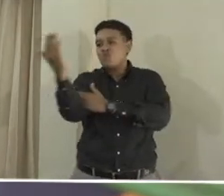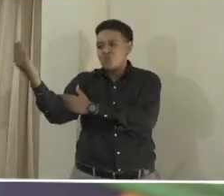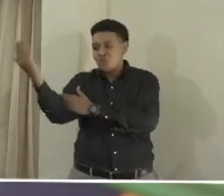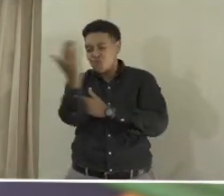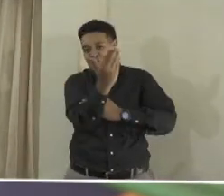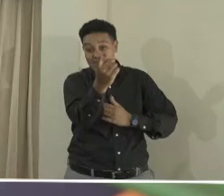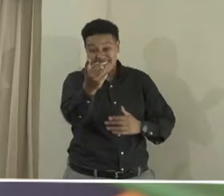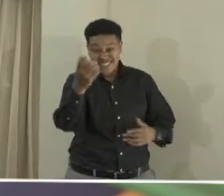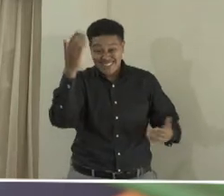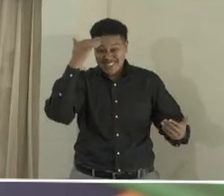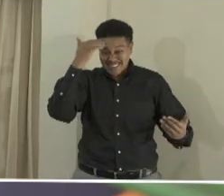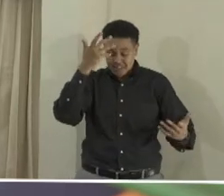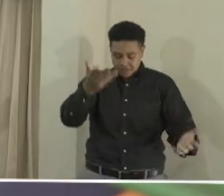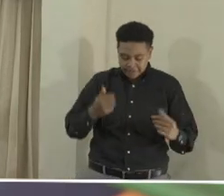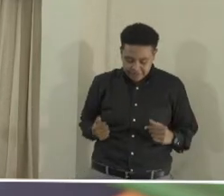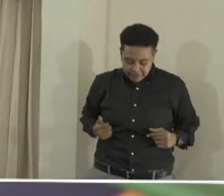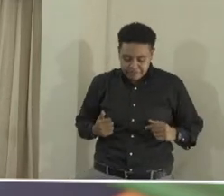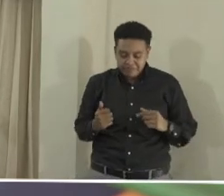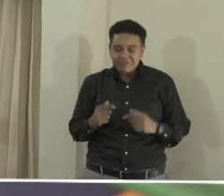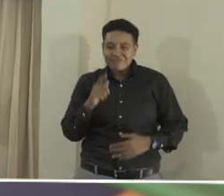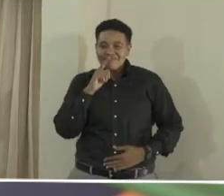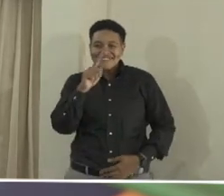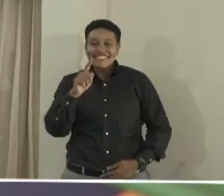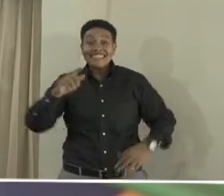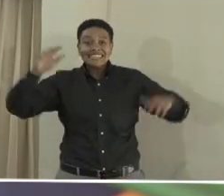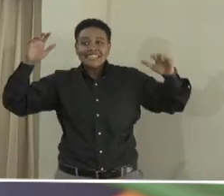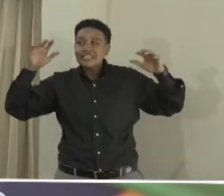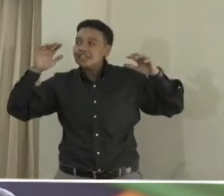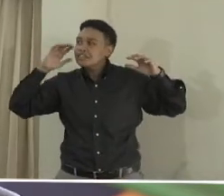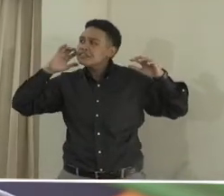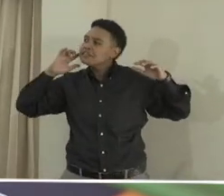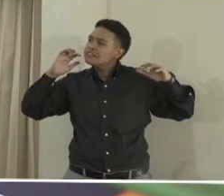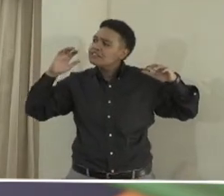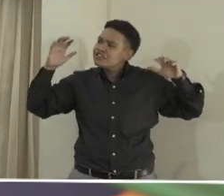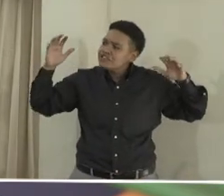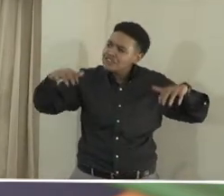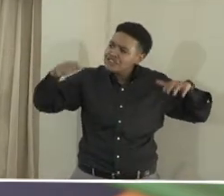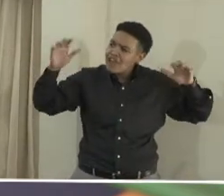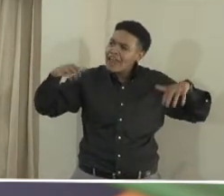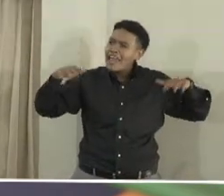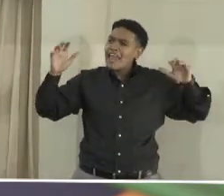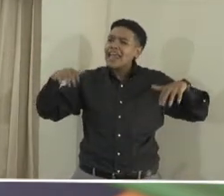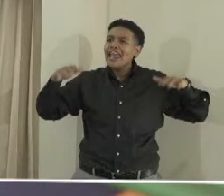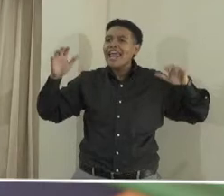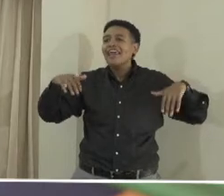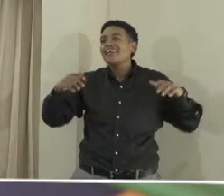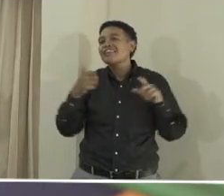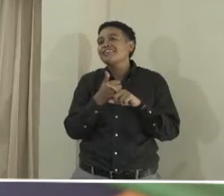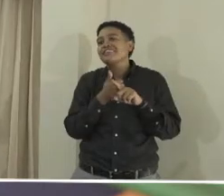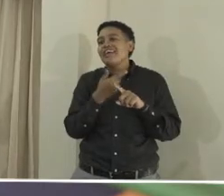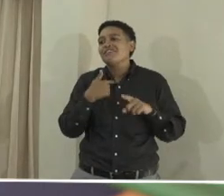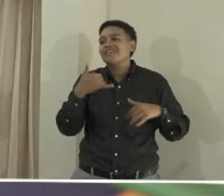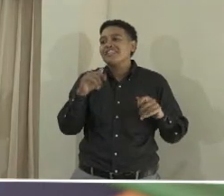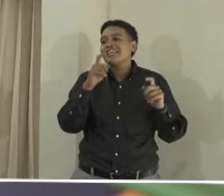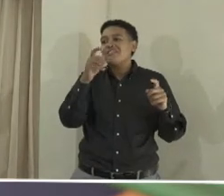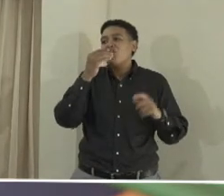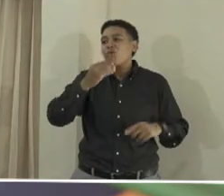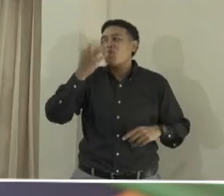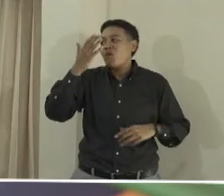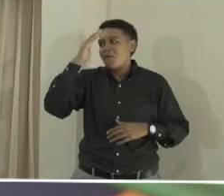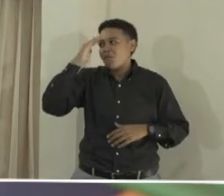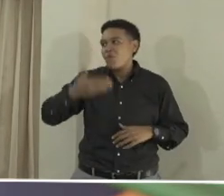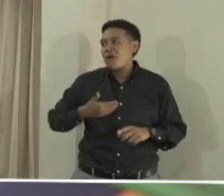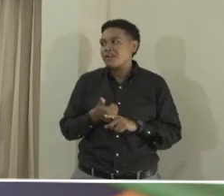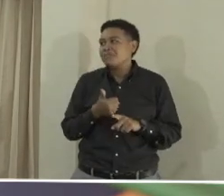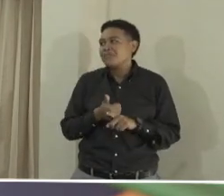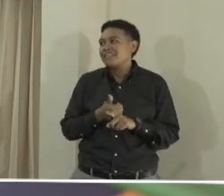Even though the rain is falling, we can still give you a warm welcome